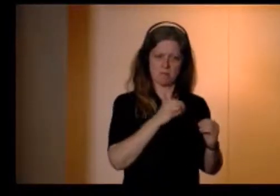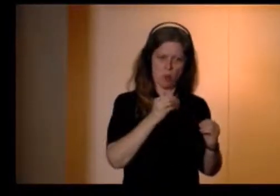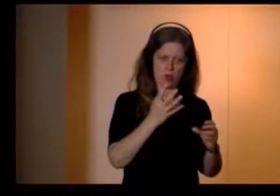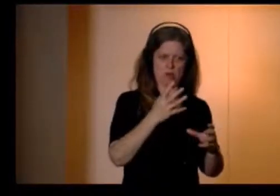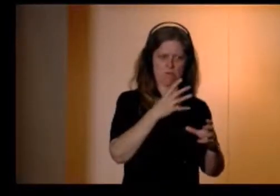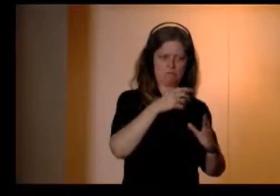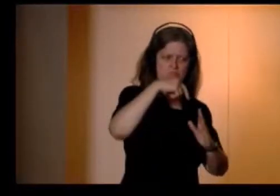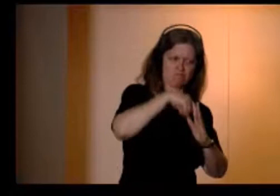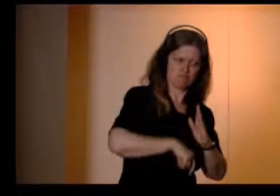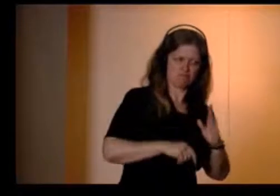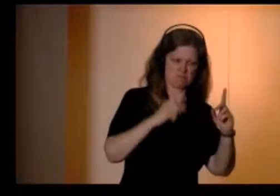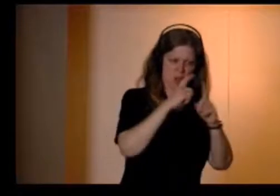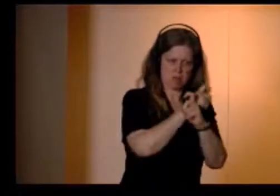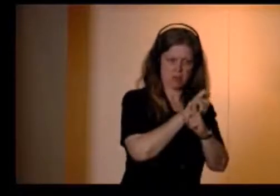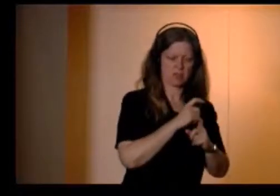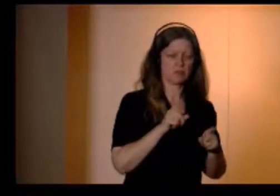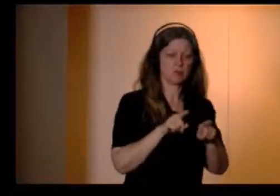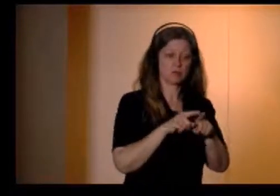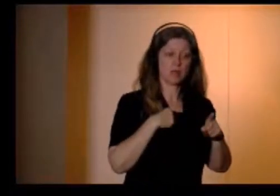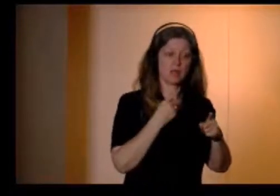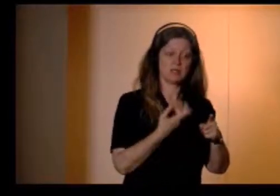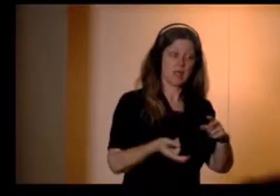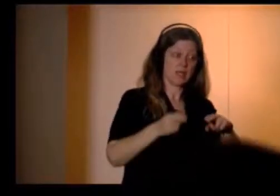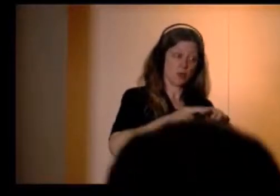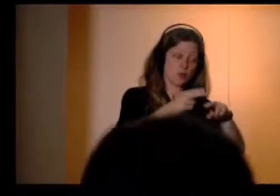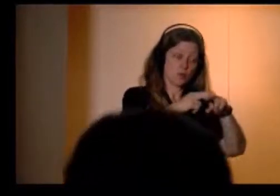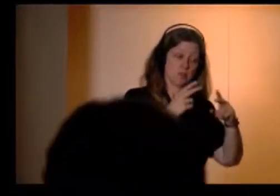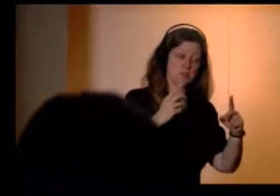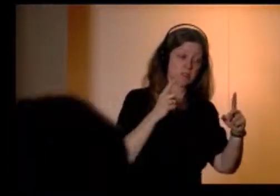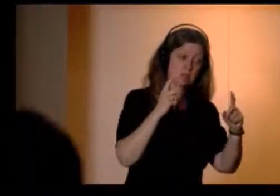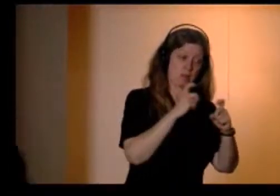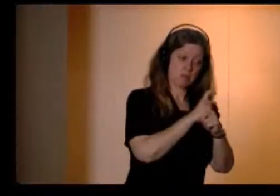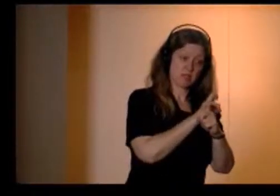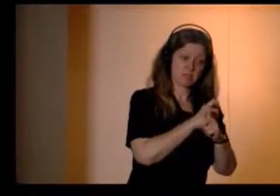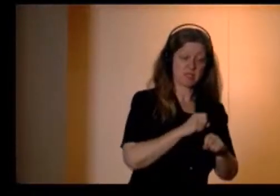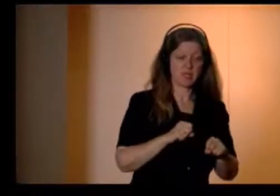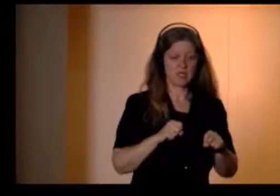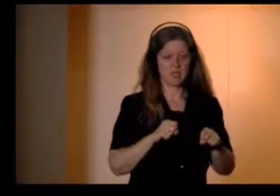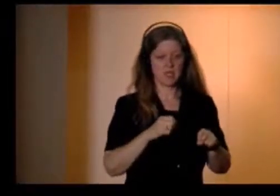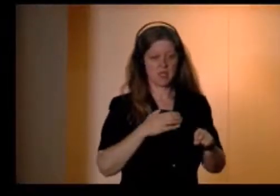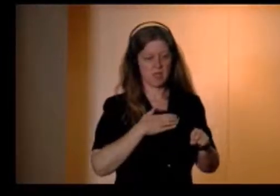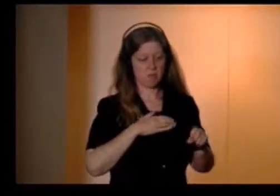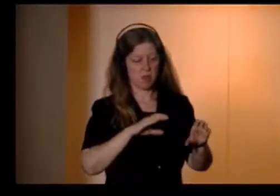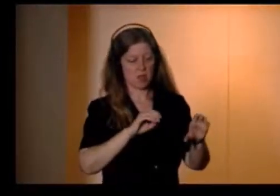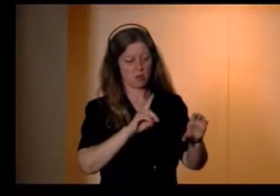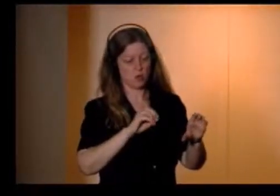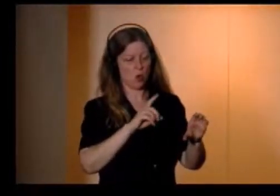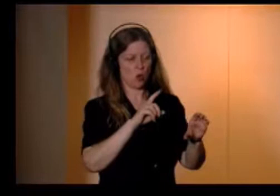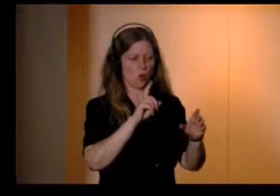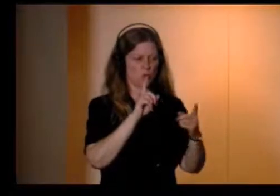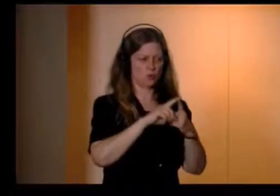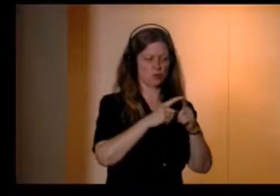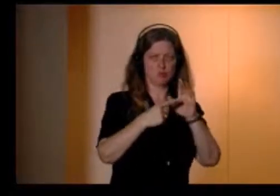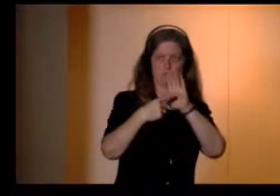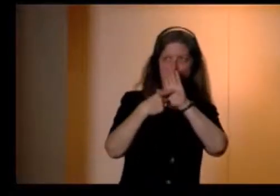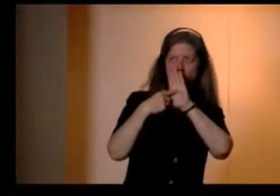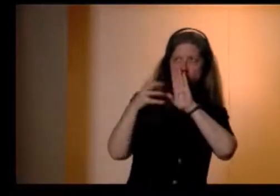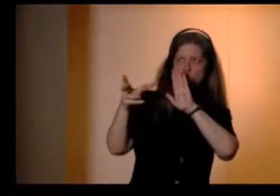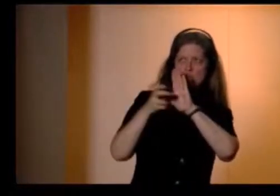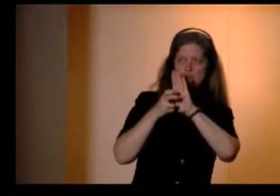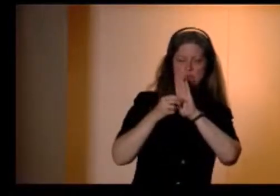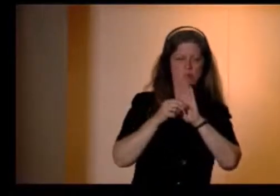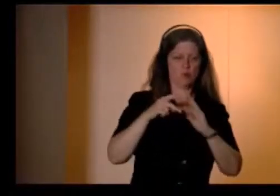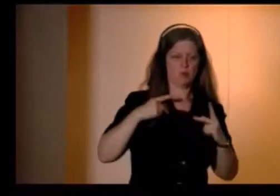But as I increase the complexity, the ability of my code to mirror the physical world, right, the amount of